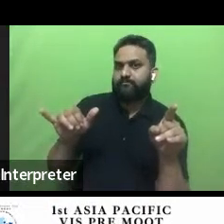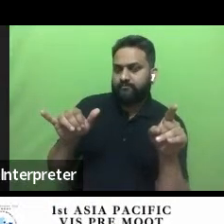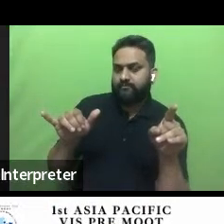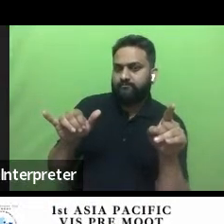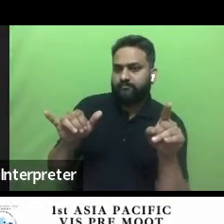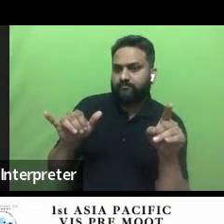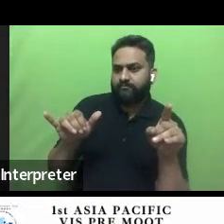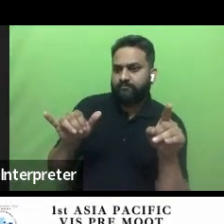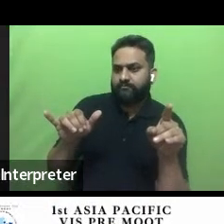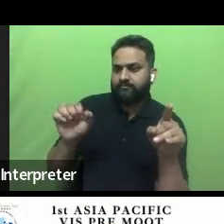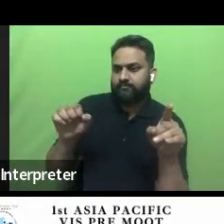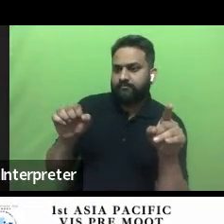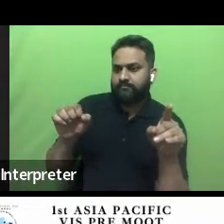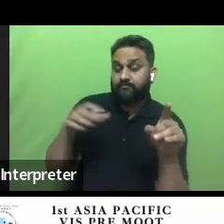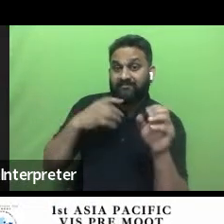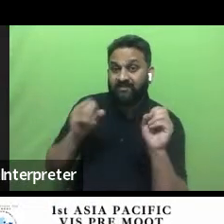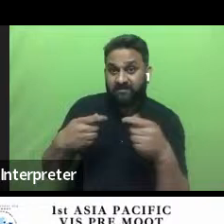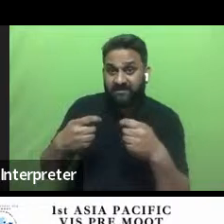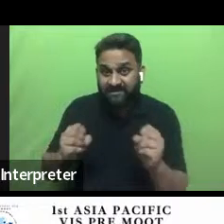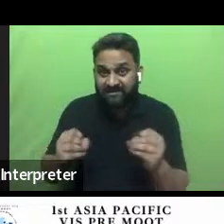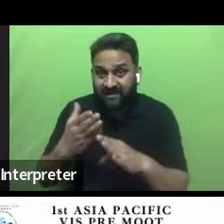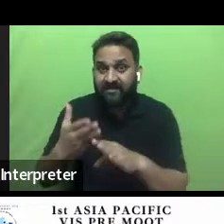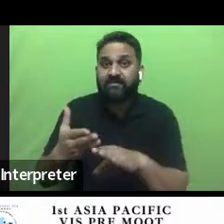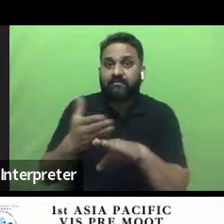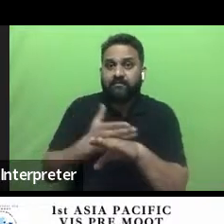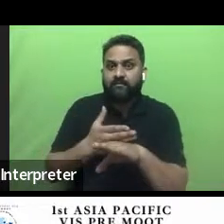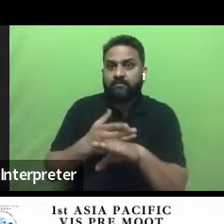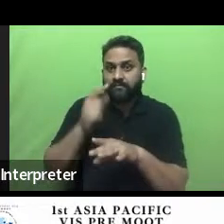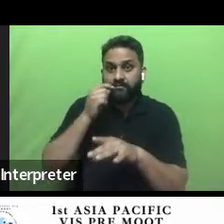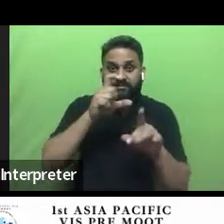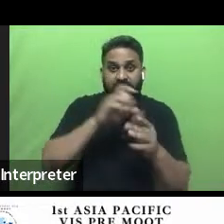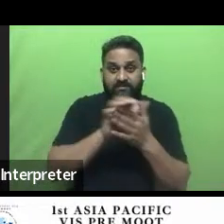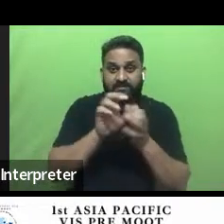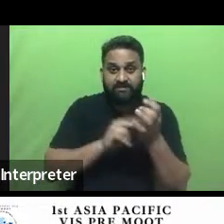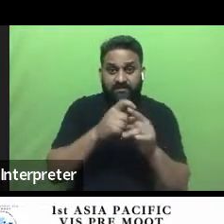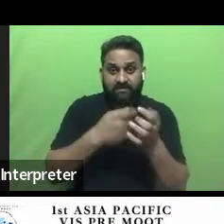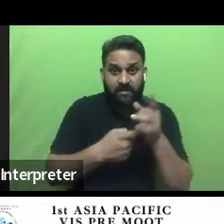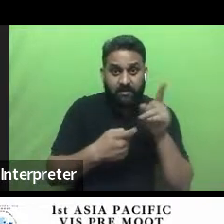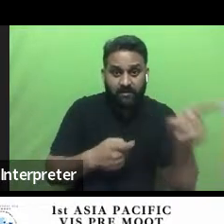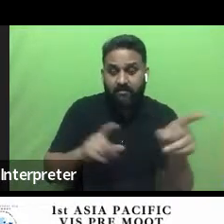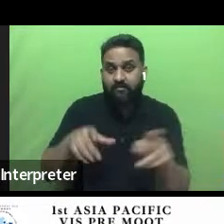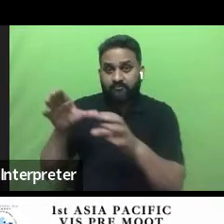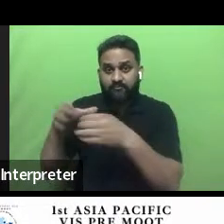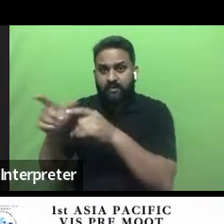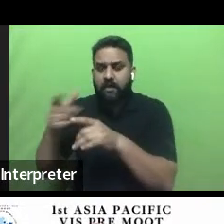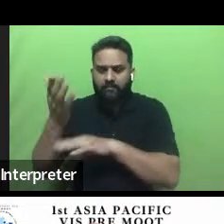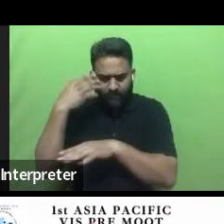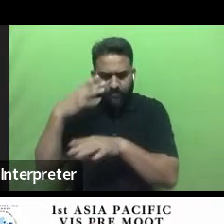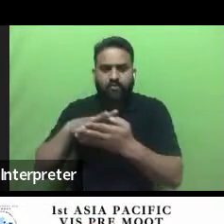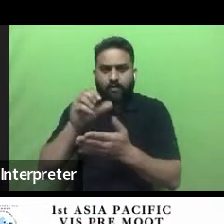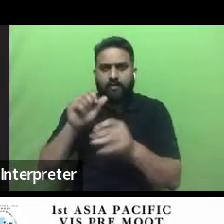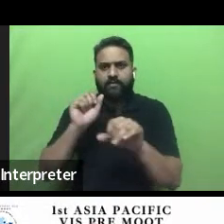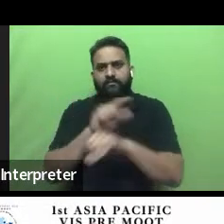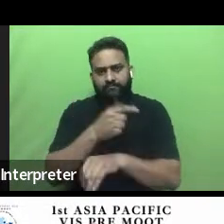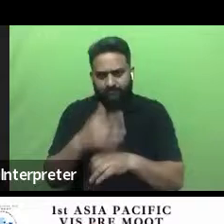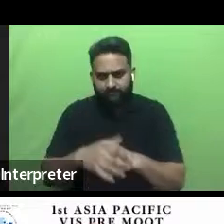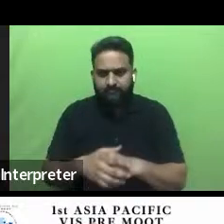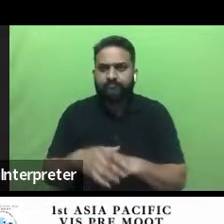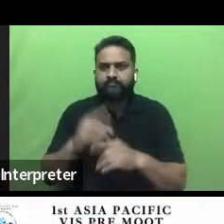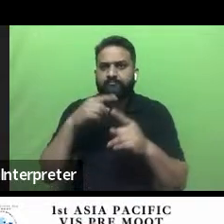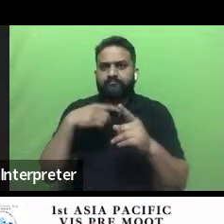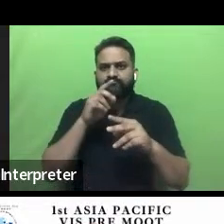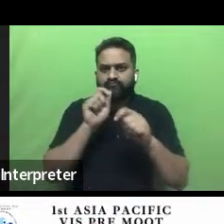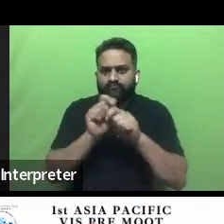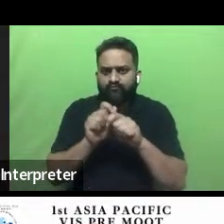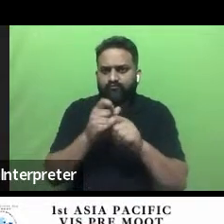At the very beginning of the business relationship between Mr. Chandra and Mispi Party, a copy had been sent. Revisions were made to the general